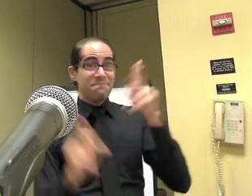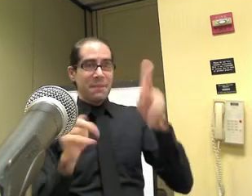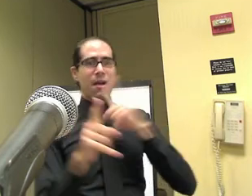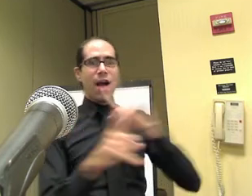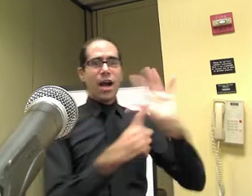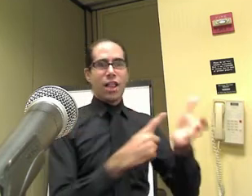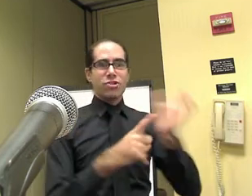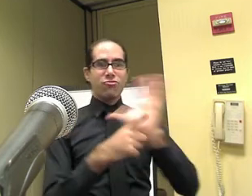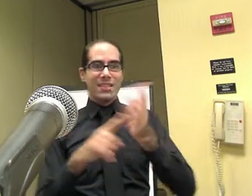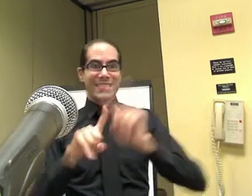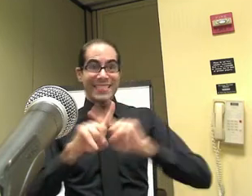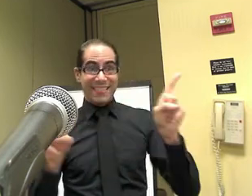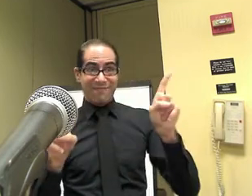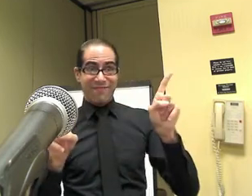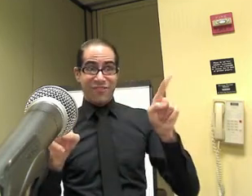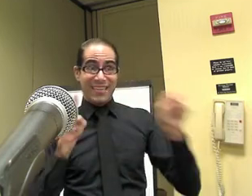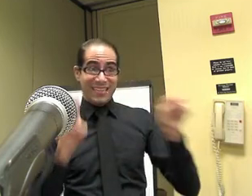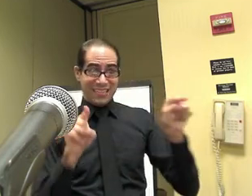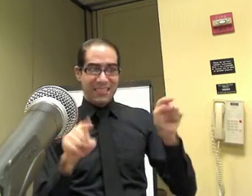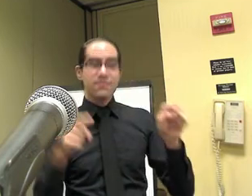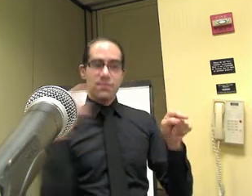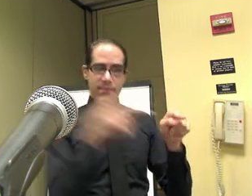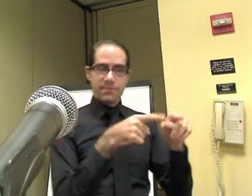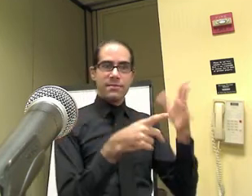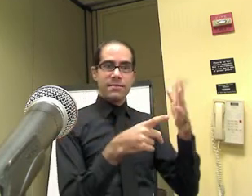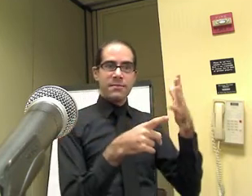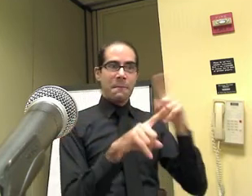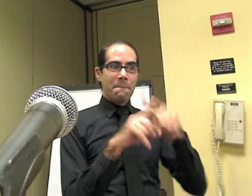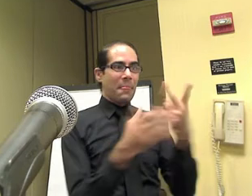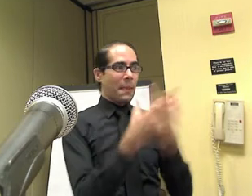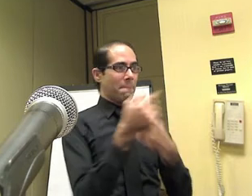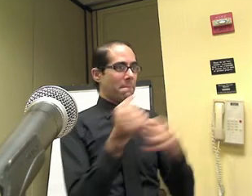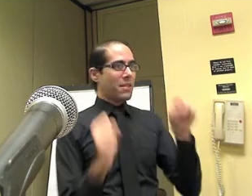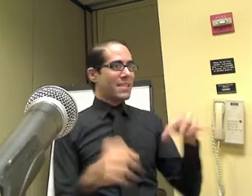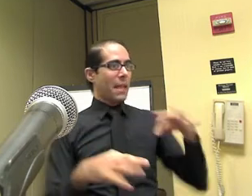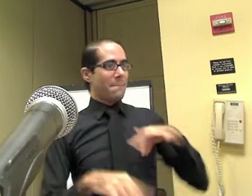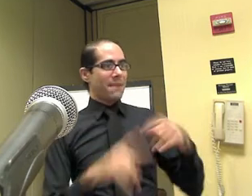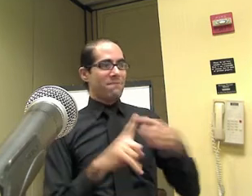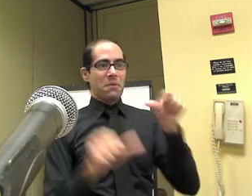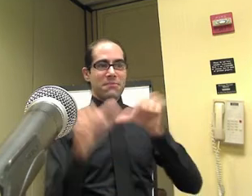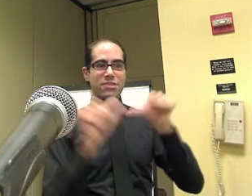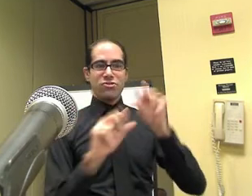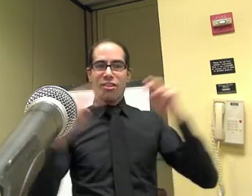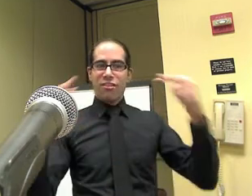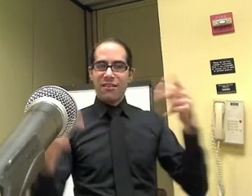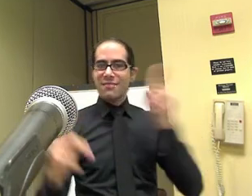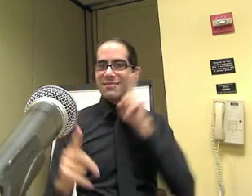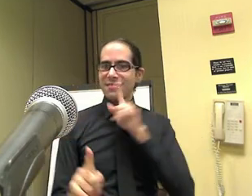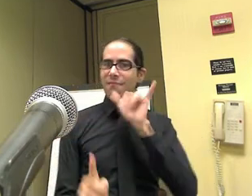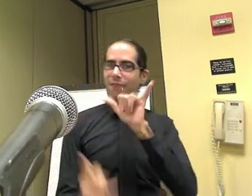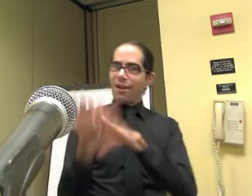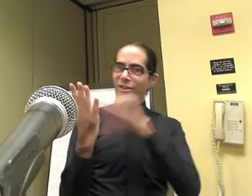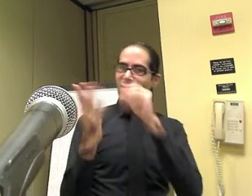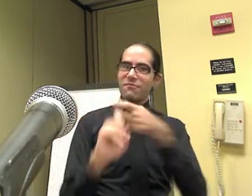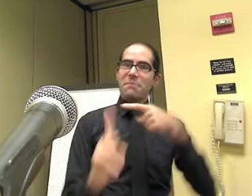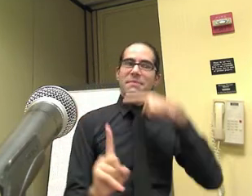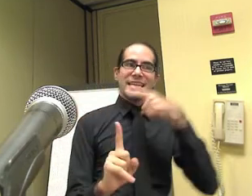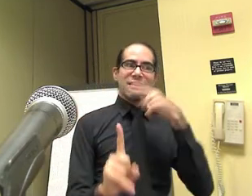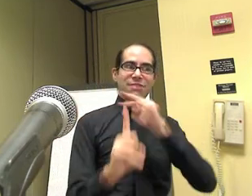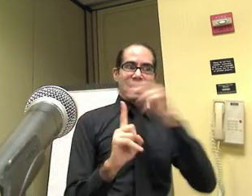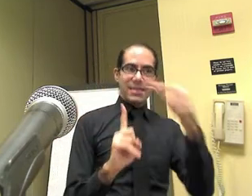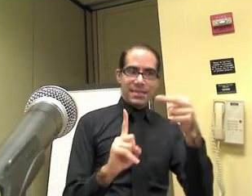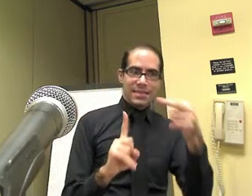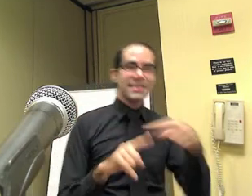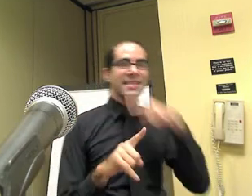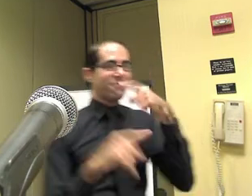deaf visitors who come. But it also enables them to interact with the hearing individuals. And to see the two